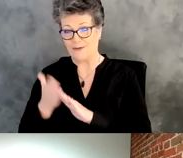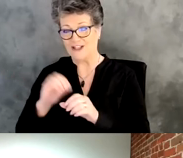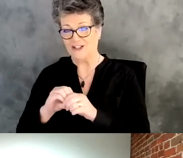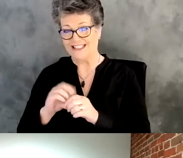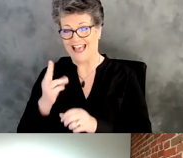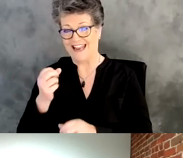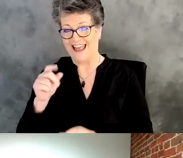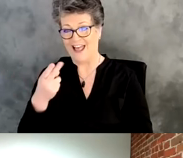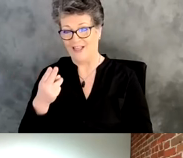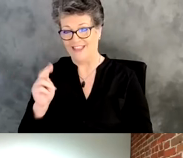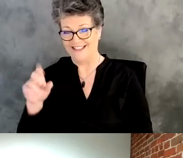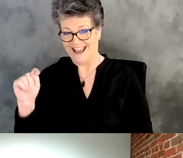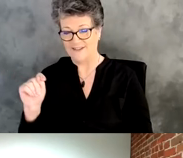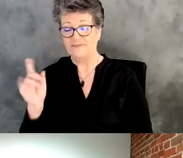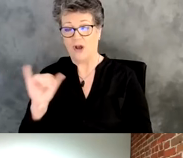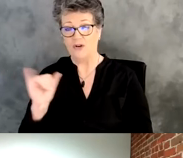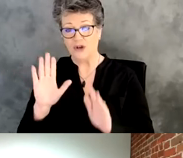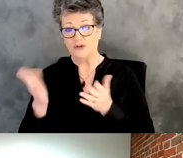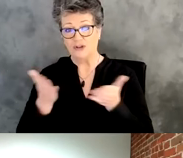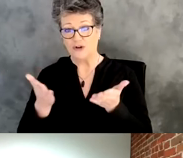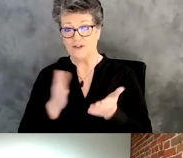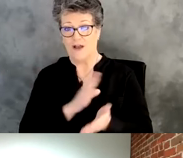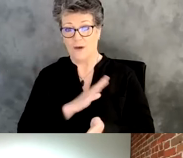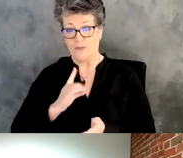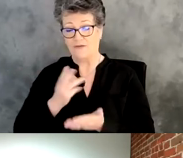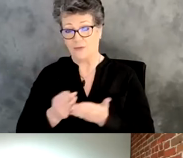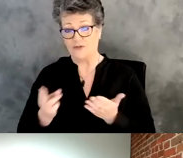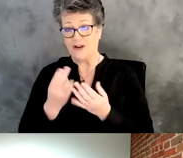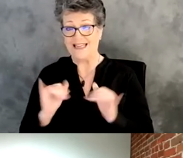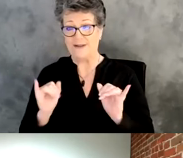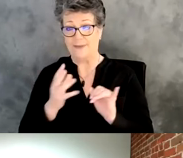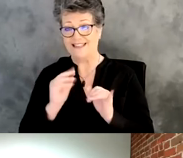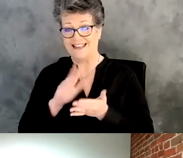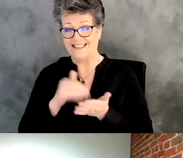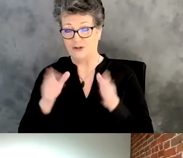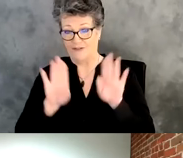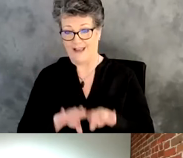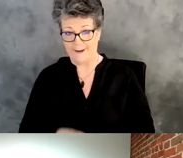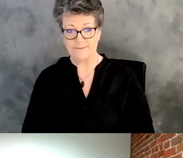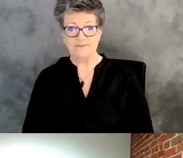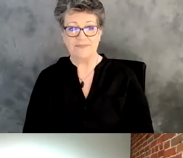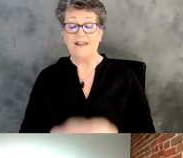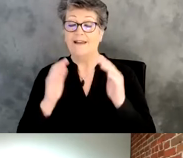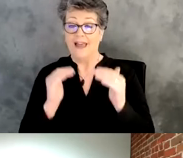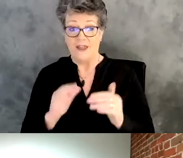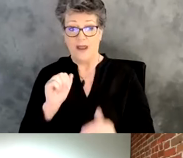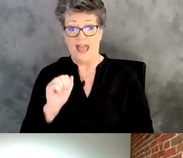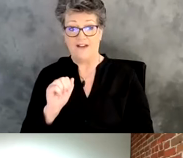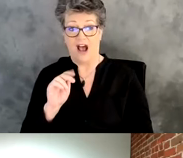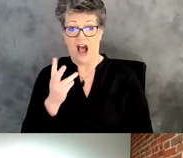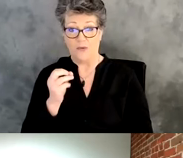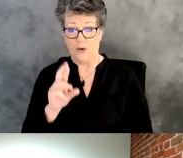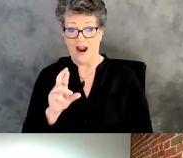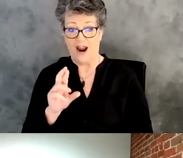HealthNet, and she also serves on the Board for Resources for the Independence in Central Valley. And then we have Anwar Zahid,